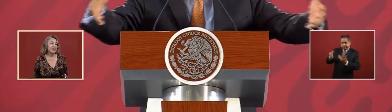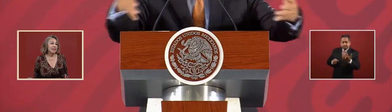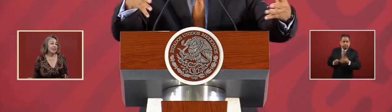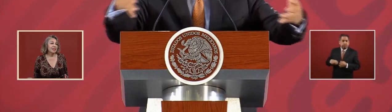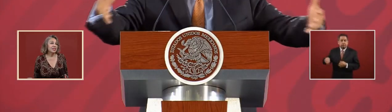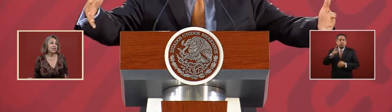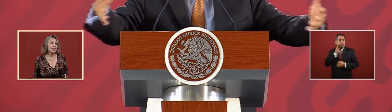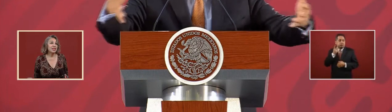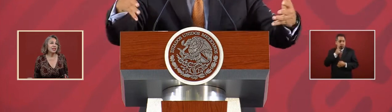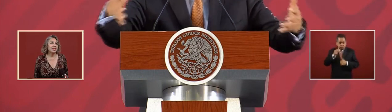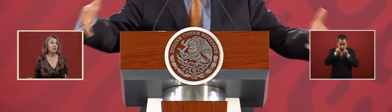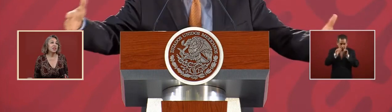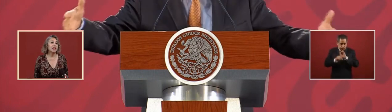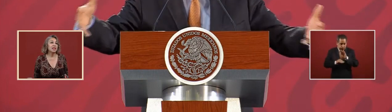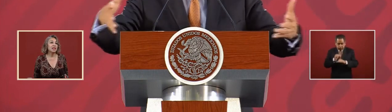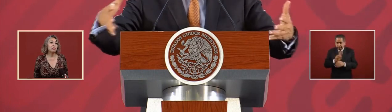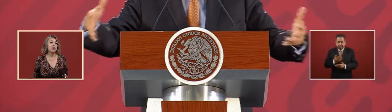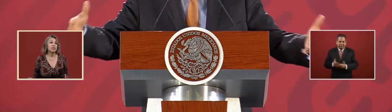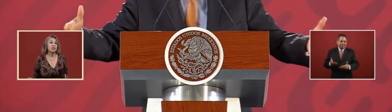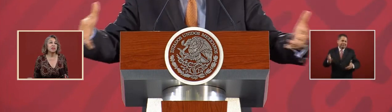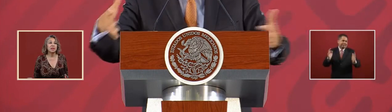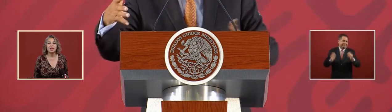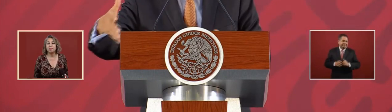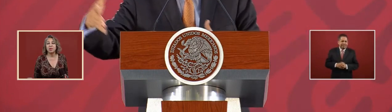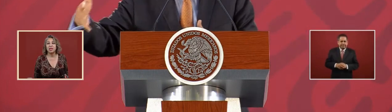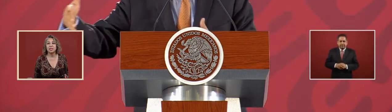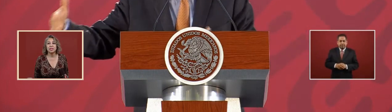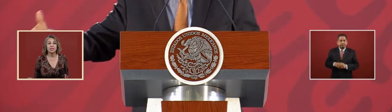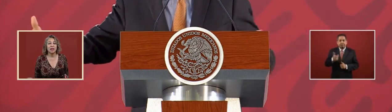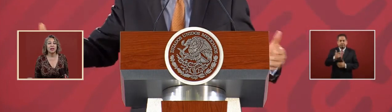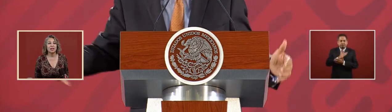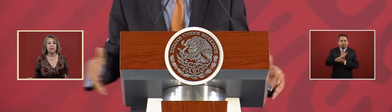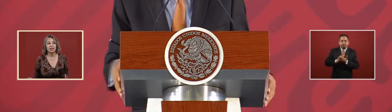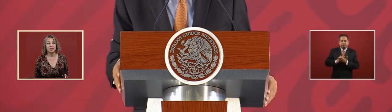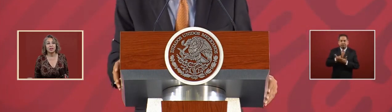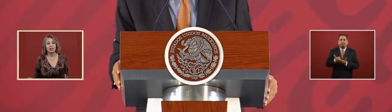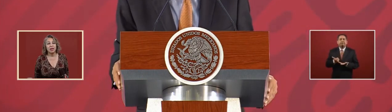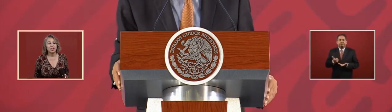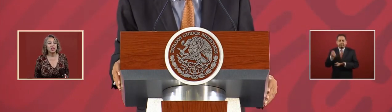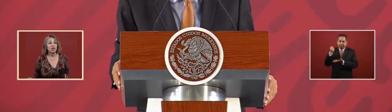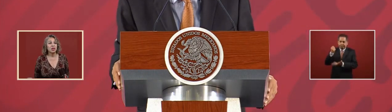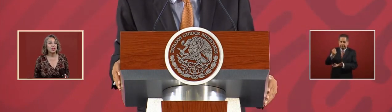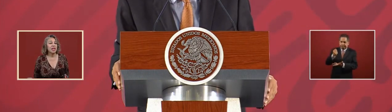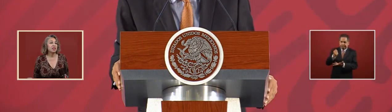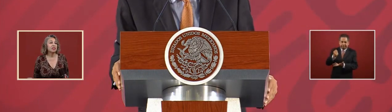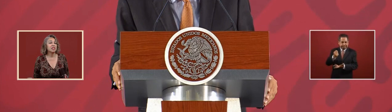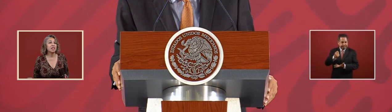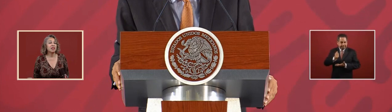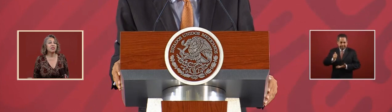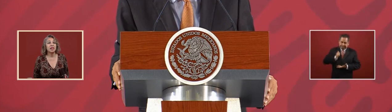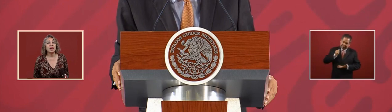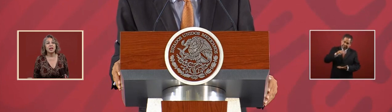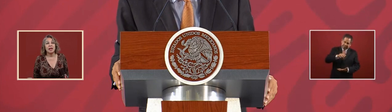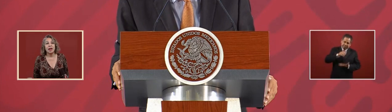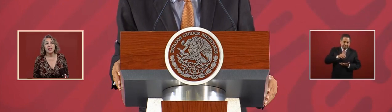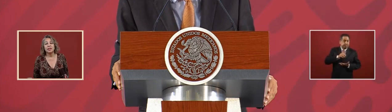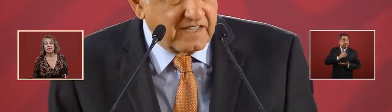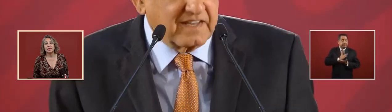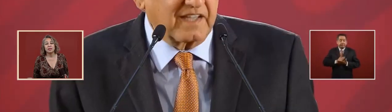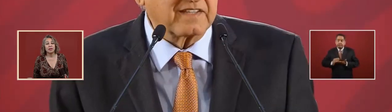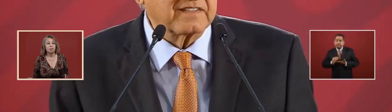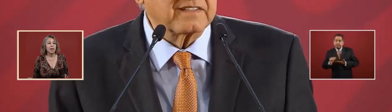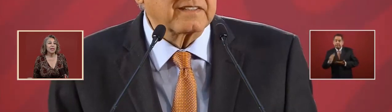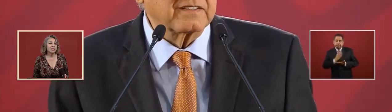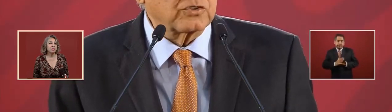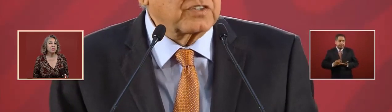los diputados fueran atendidos, so that the deputies el botín. They could sit there and así